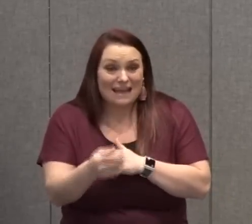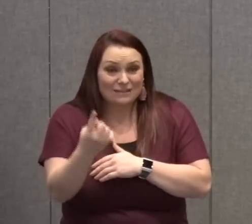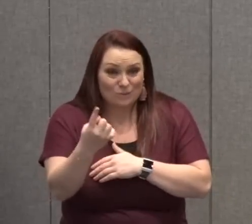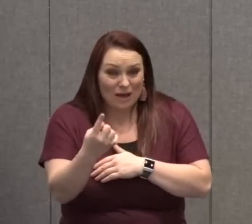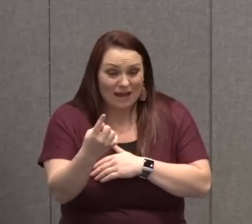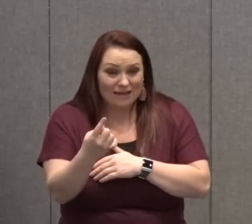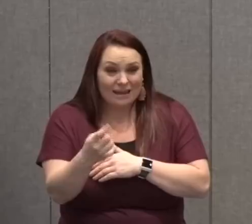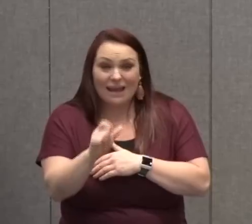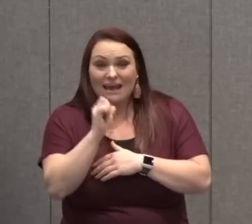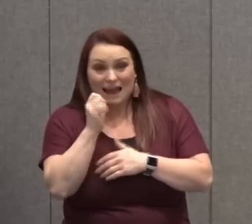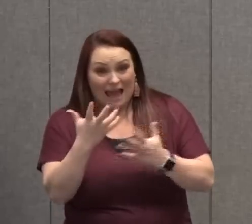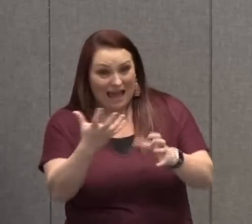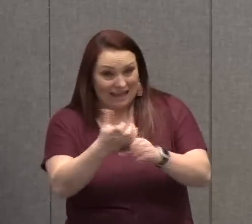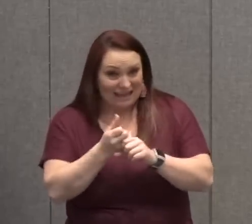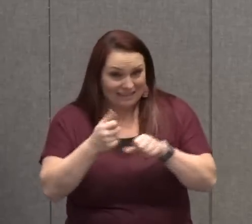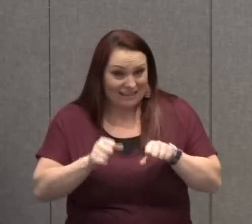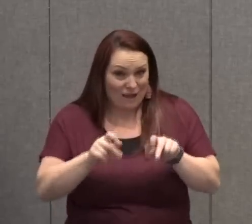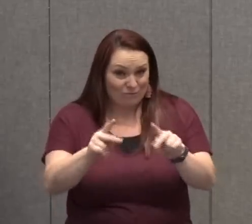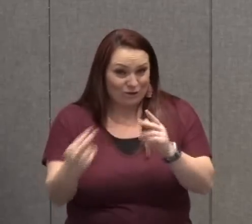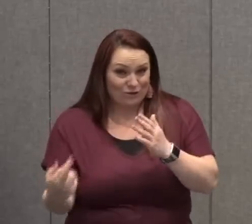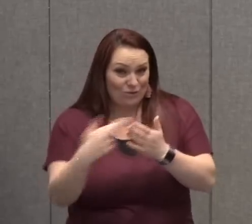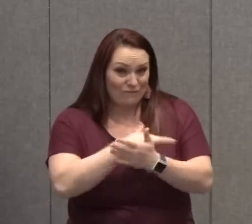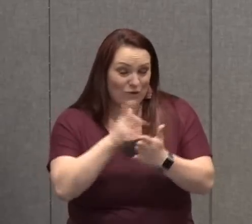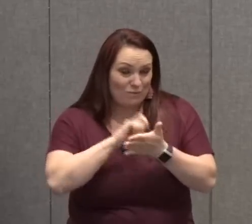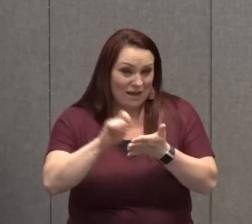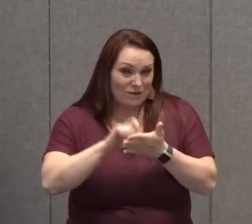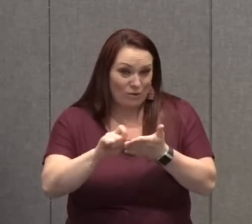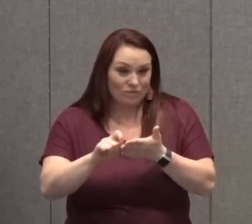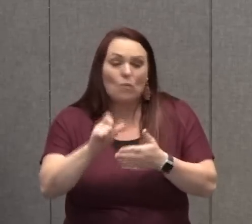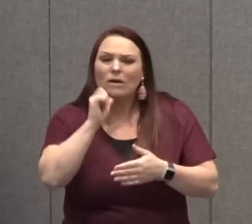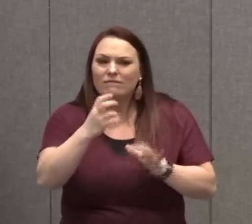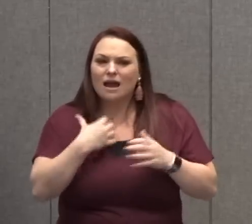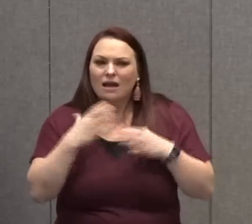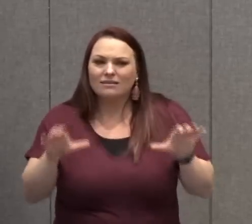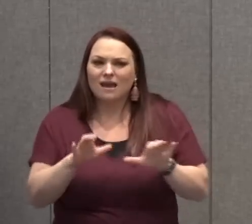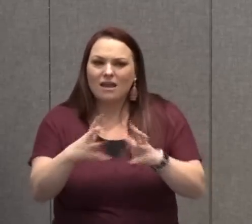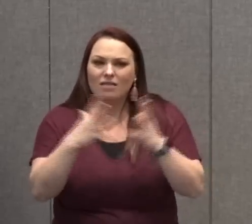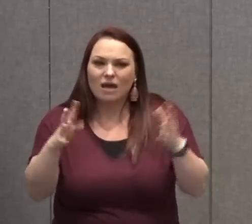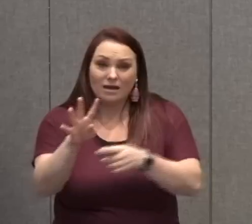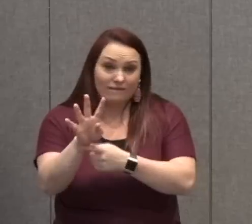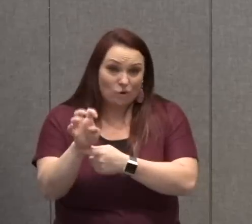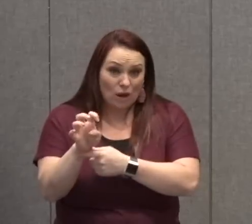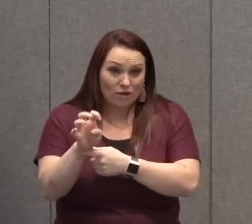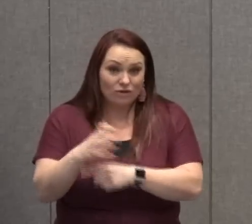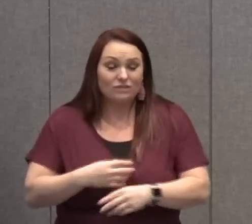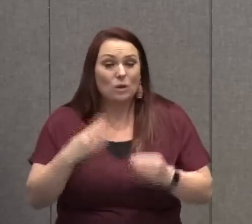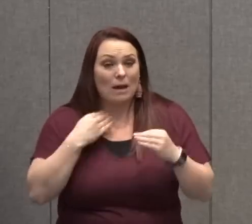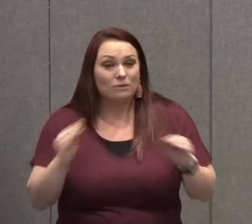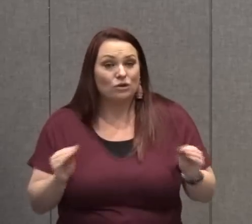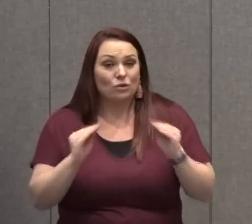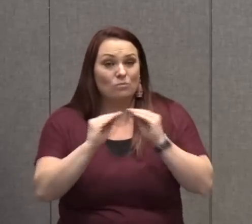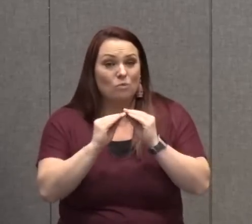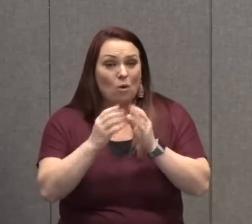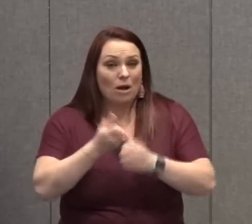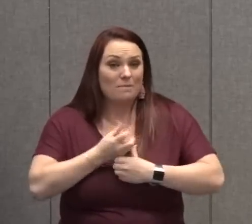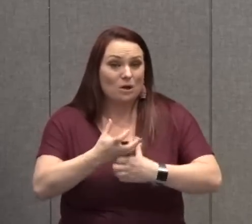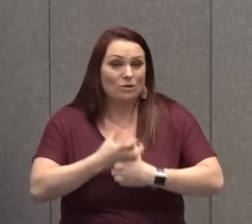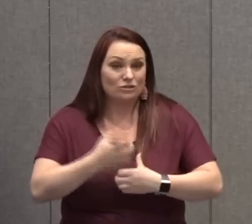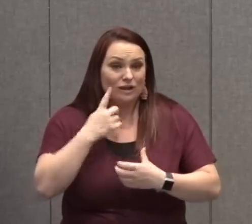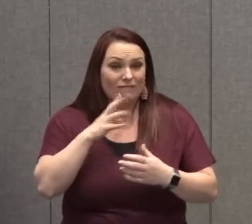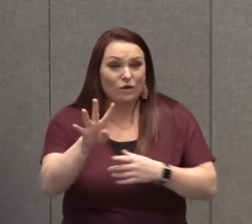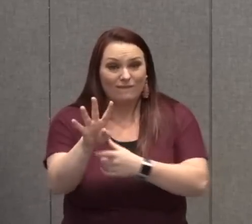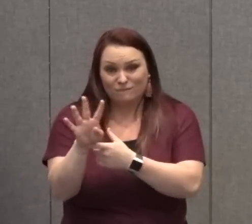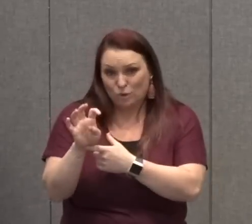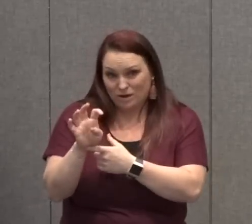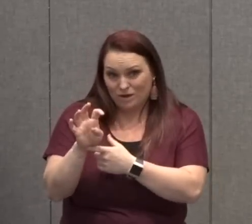a lot of 400 so I'm gonna go with um more poetry or 400 more